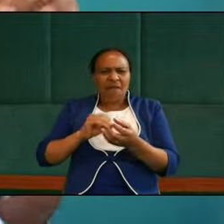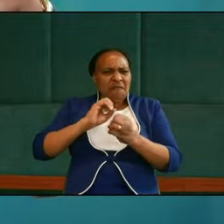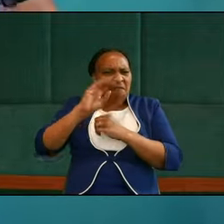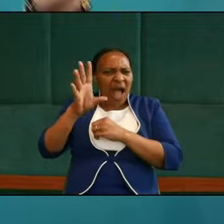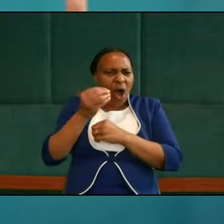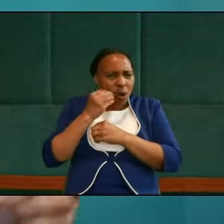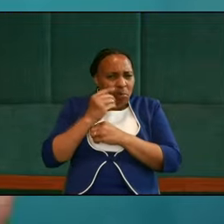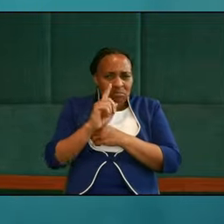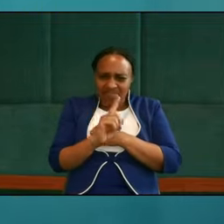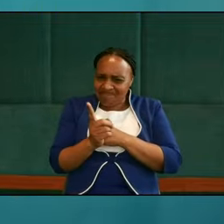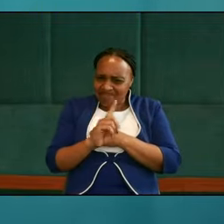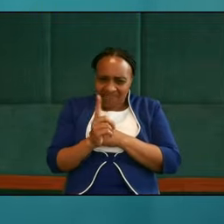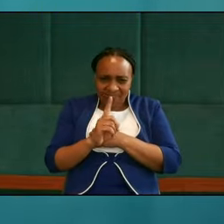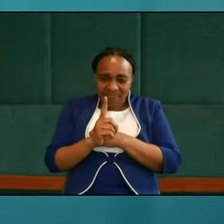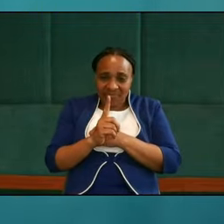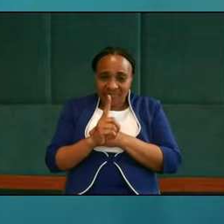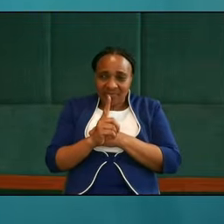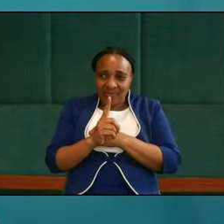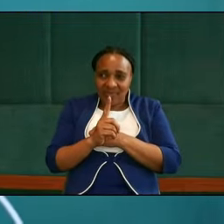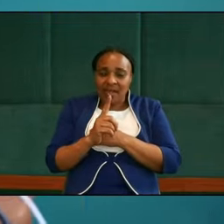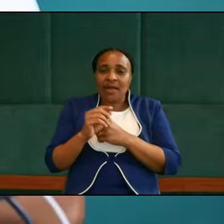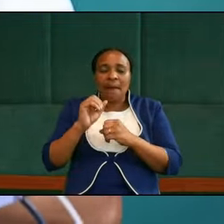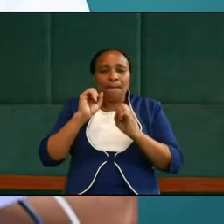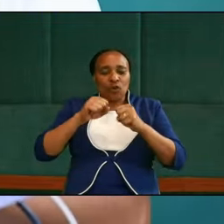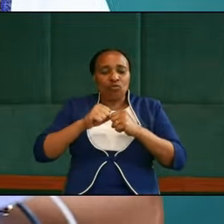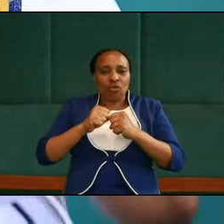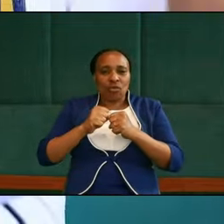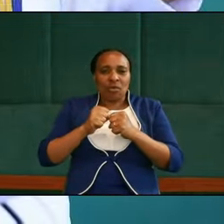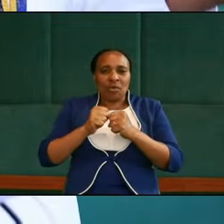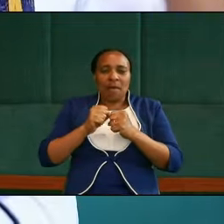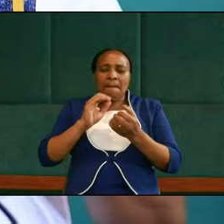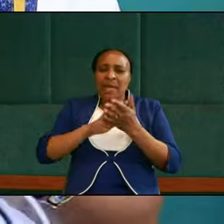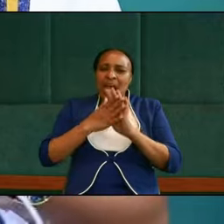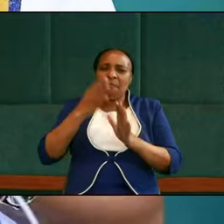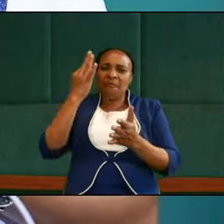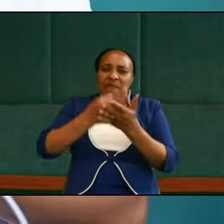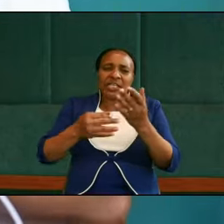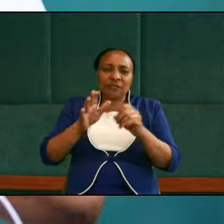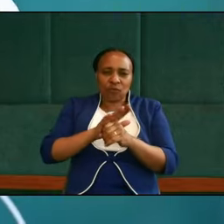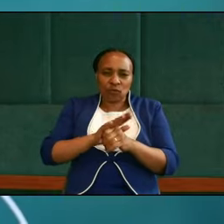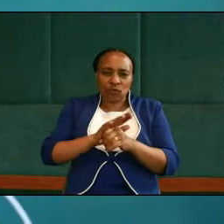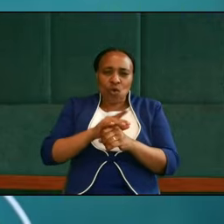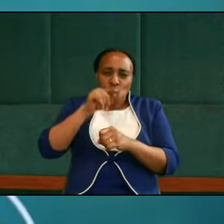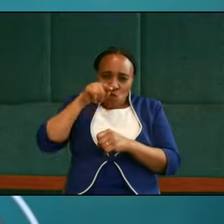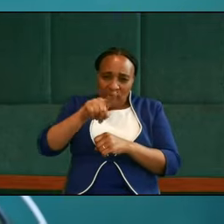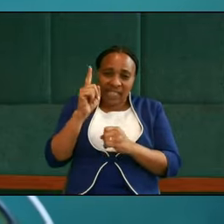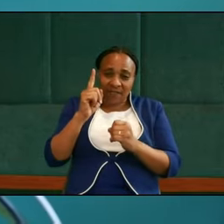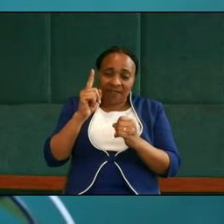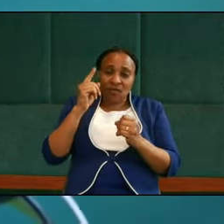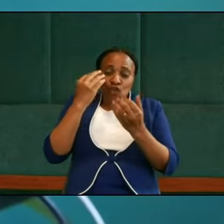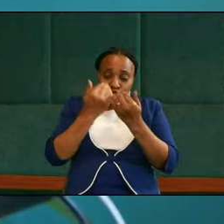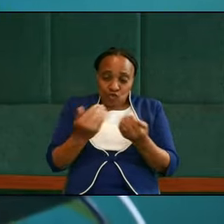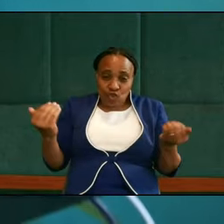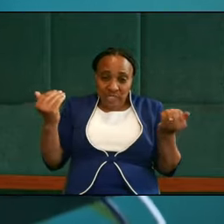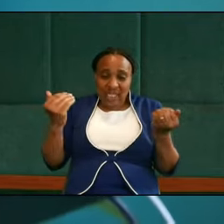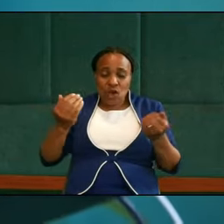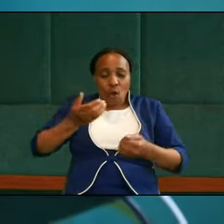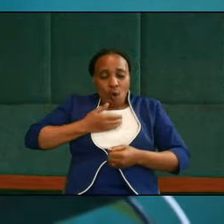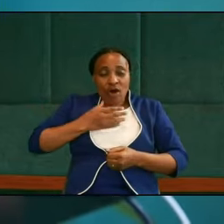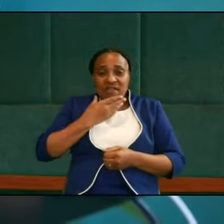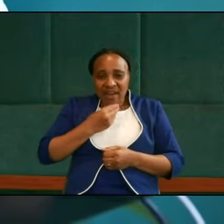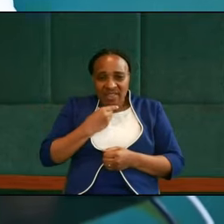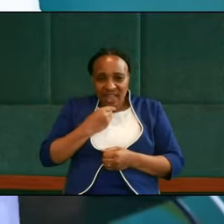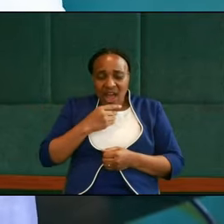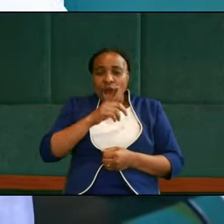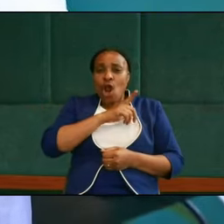home. As we work, may we remain faithful. Faithful to our children. Faithful to our marital vow. Faithful to